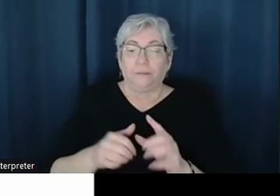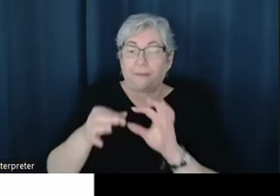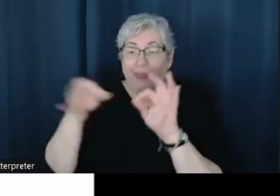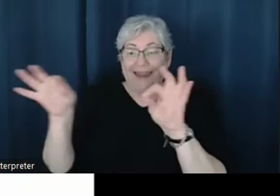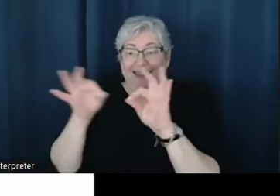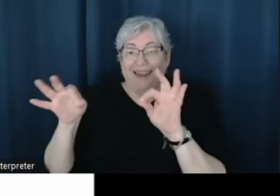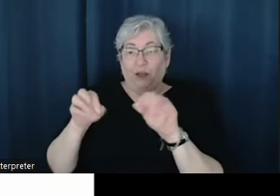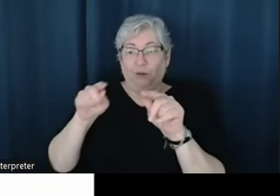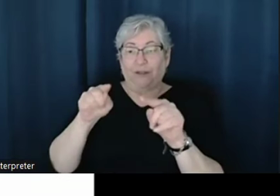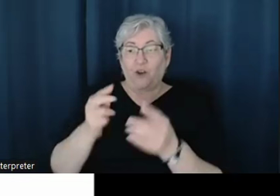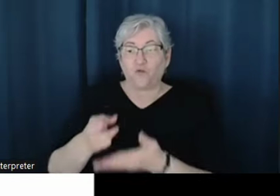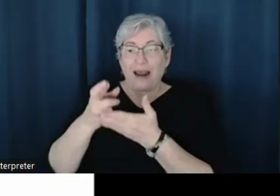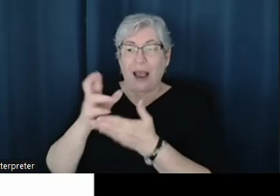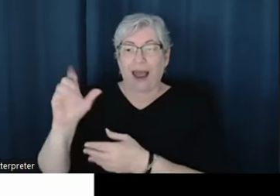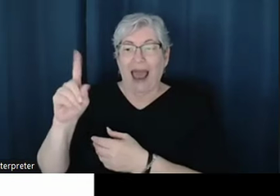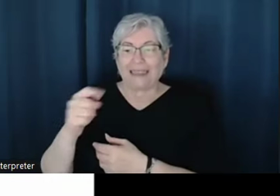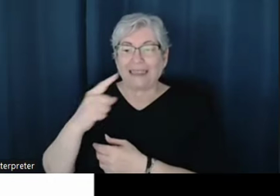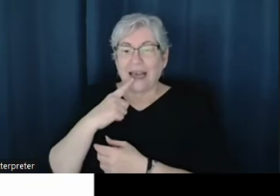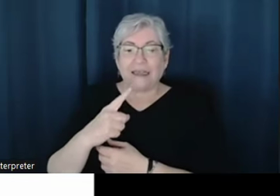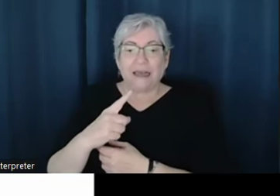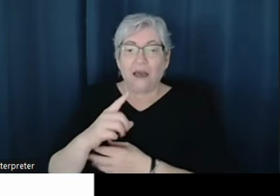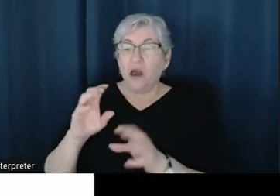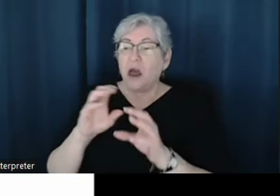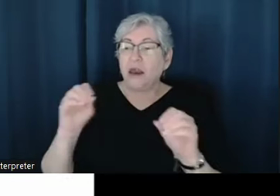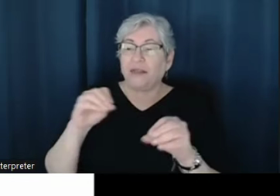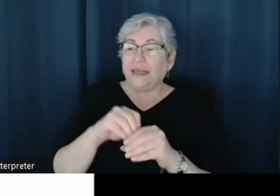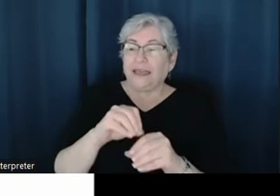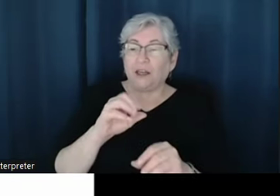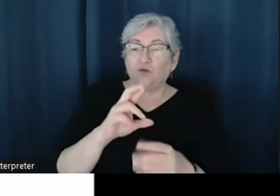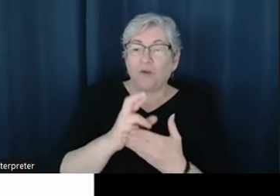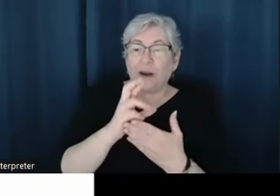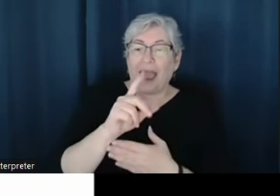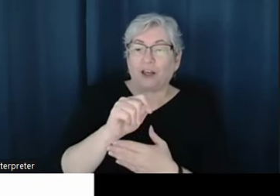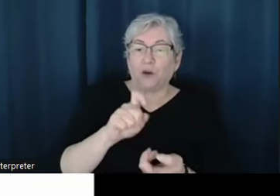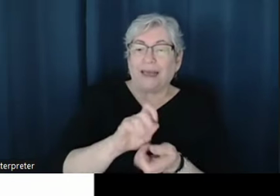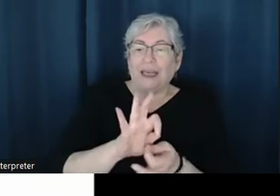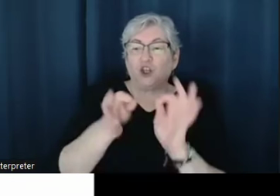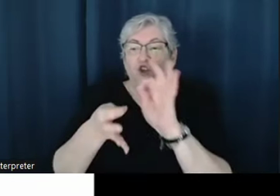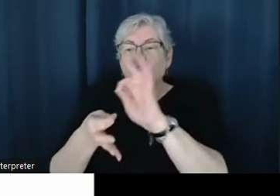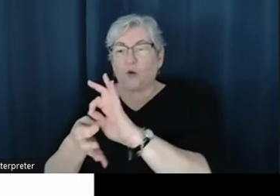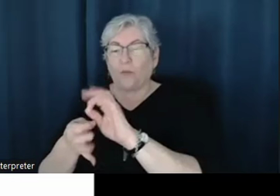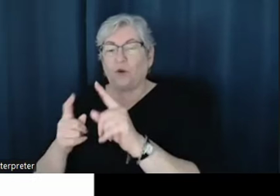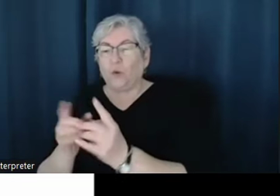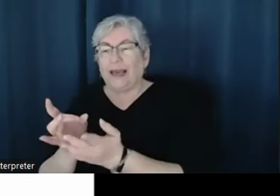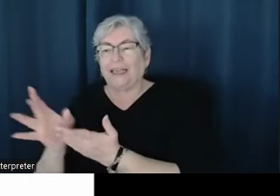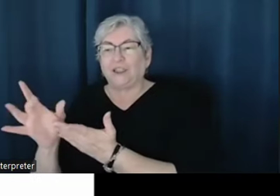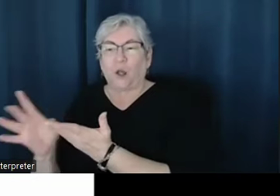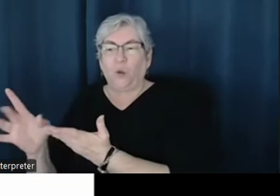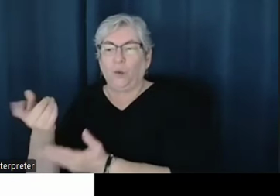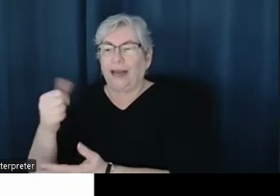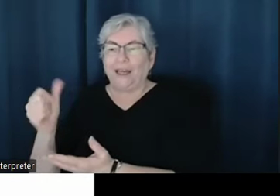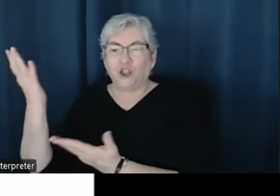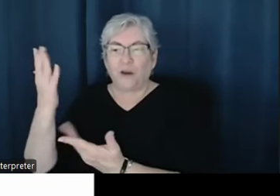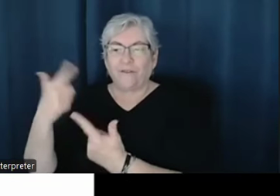of the Rehab Act, it says that nothing in the Rehab Act should be interpreted to exclude a service from the